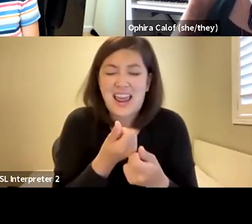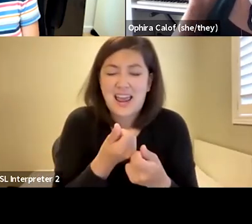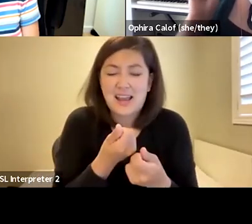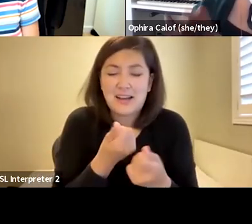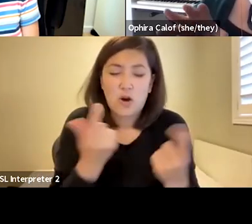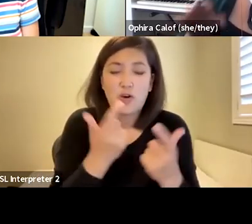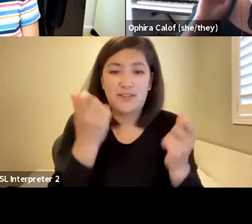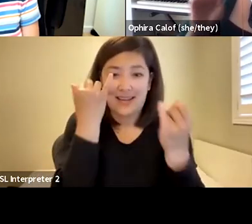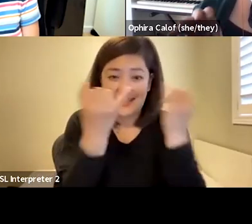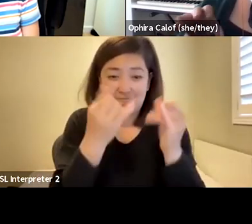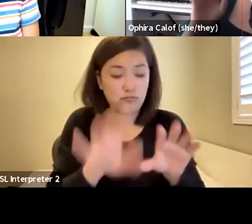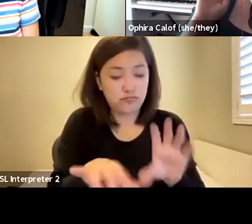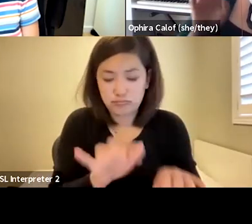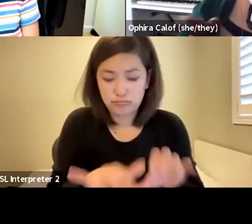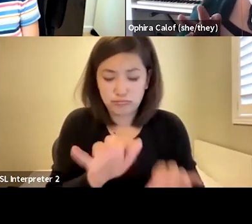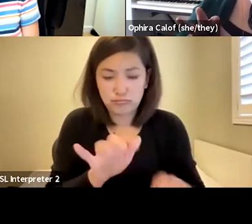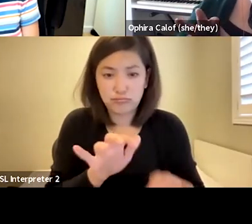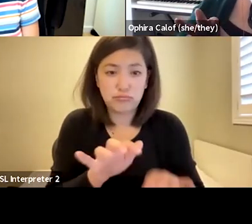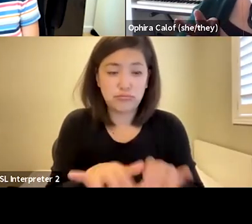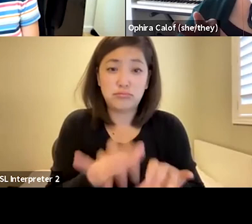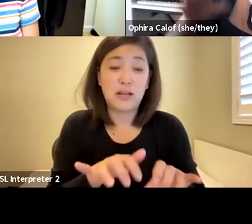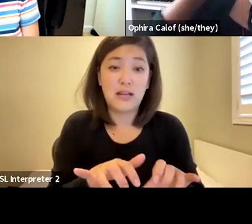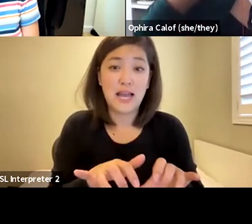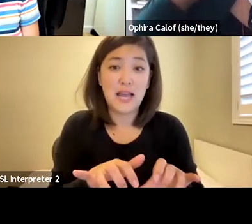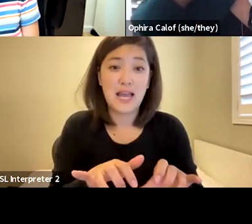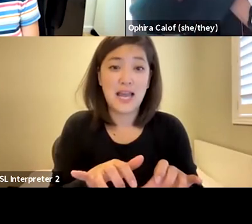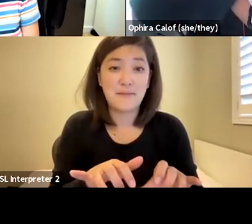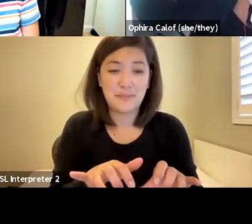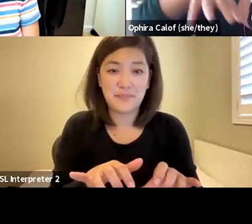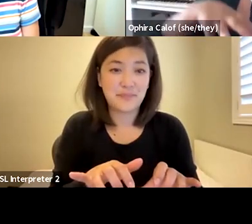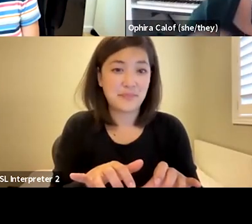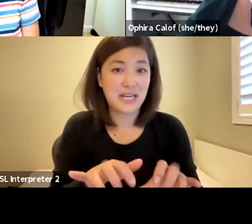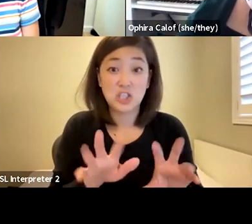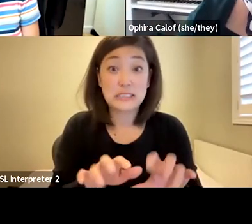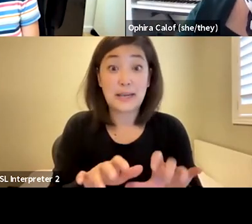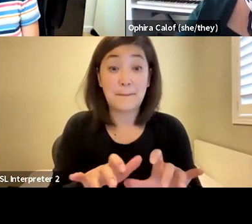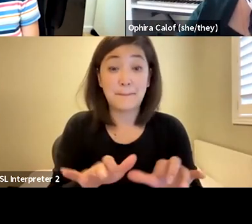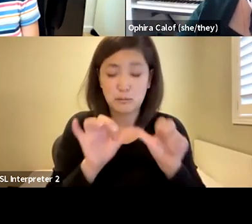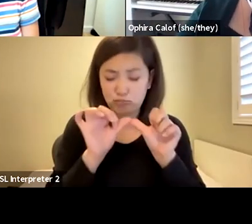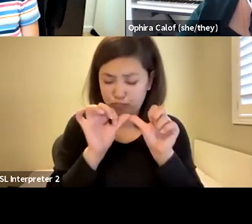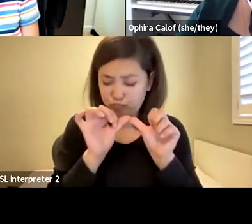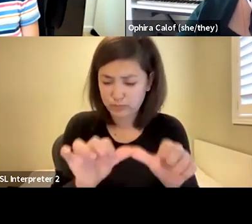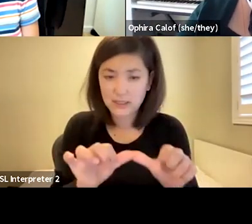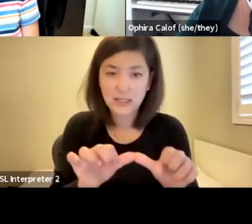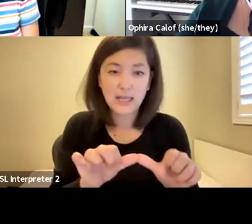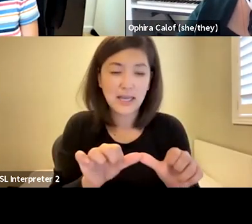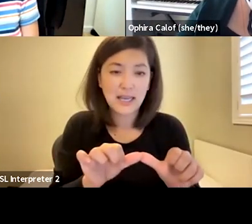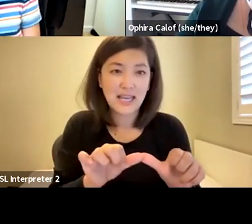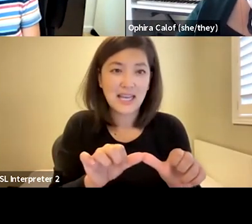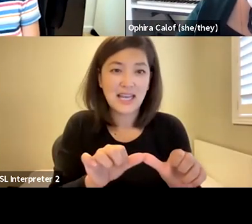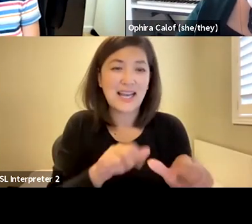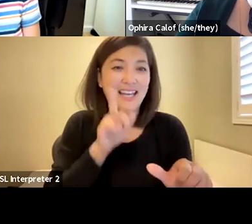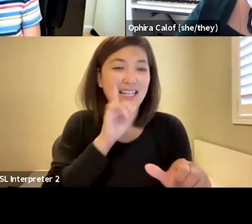now is valid and cool and something can come of it, and just essentially word vomit out onto the